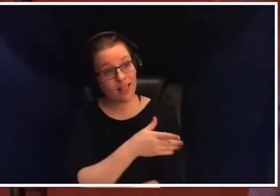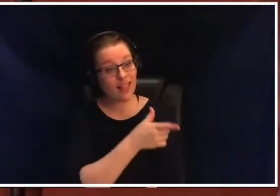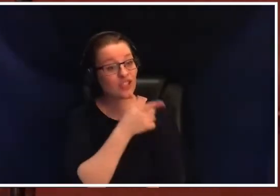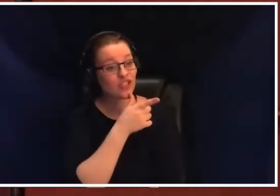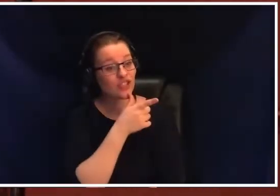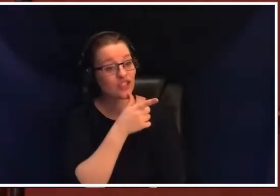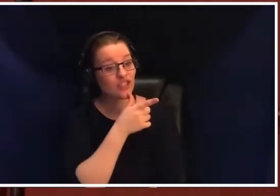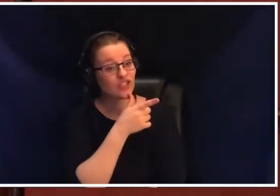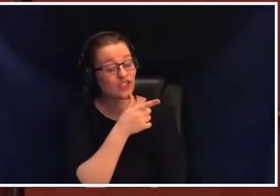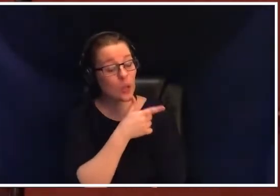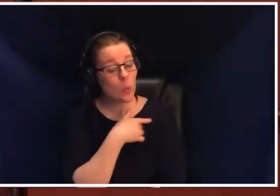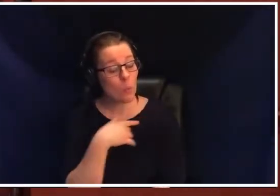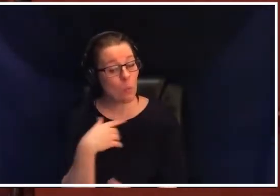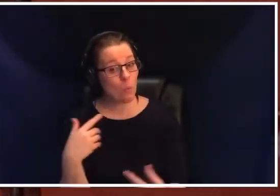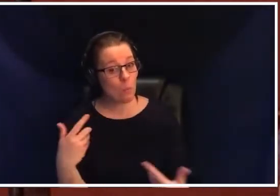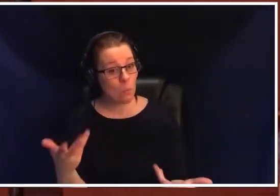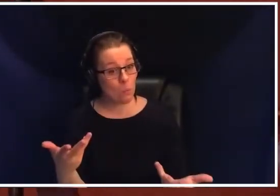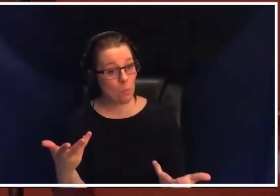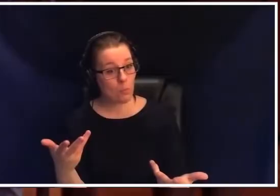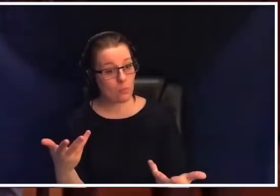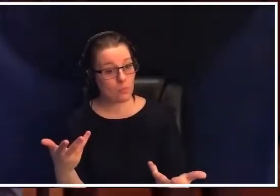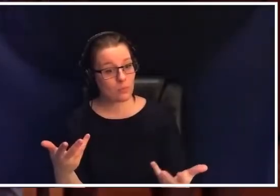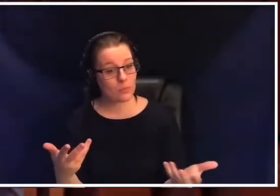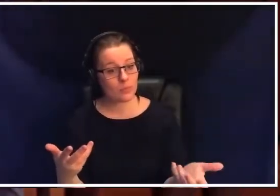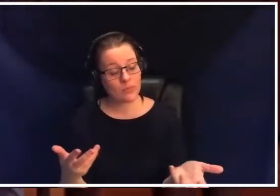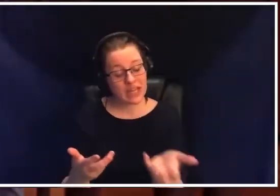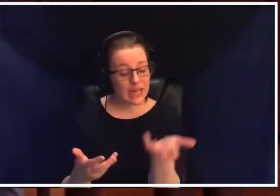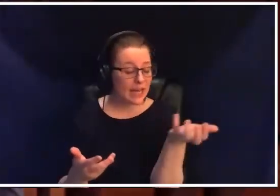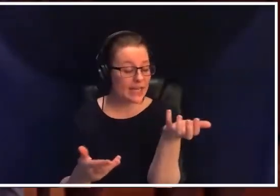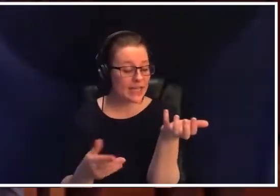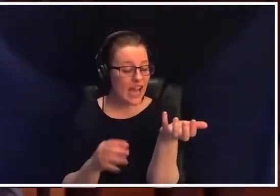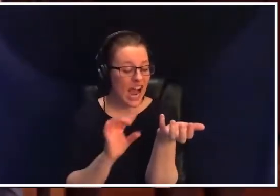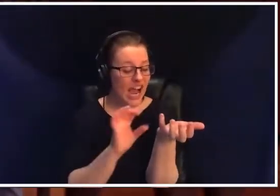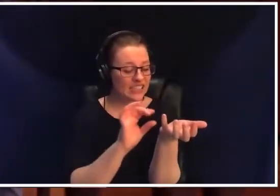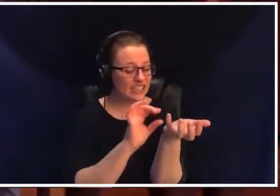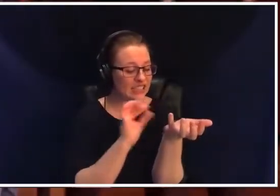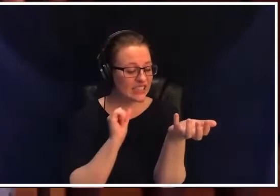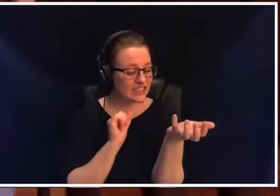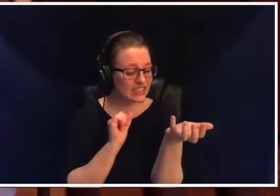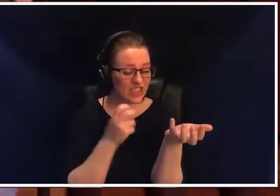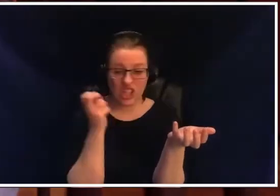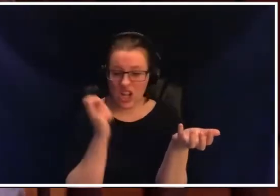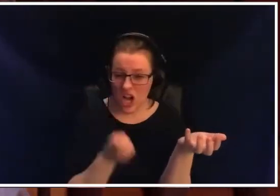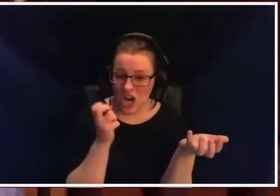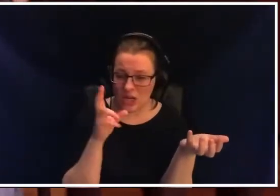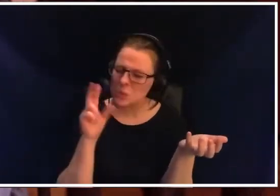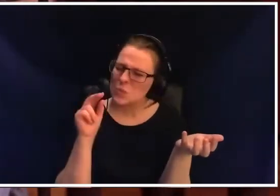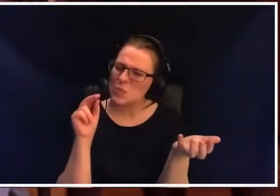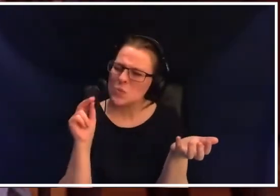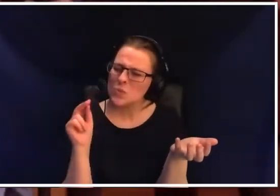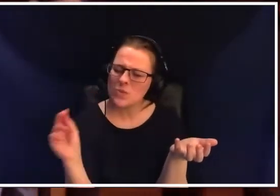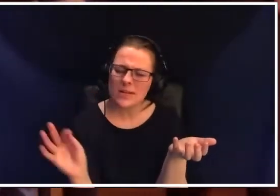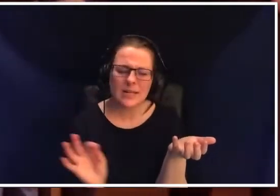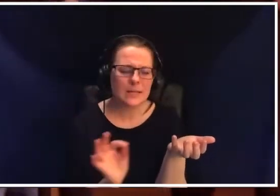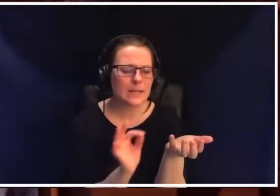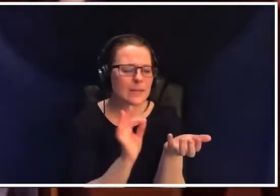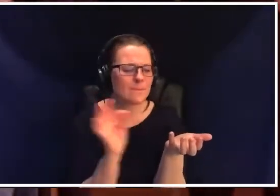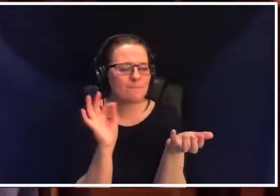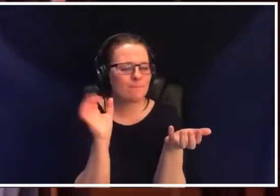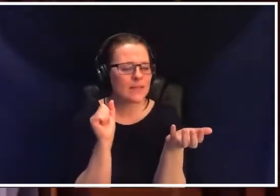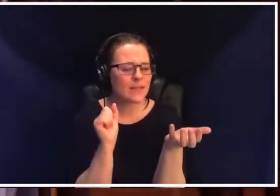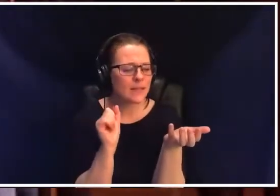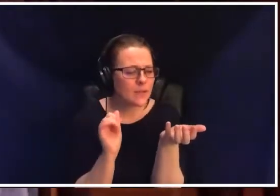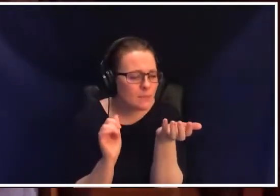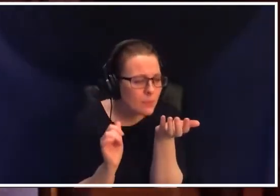lunch. Crisp, but not overly brittle. Just a scintilla of